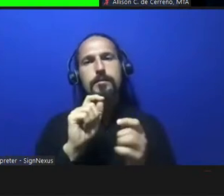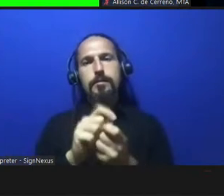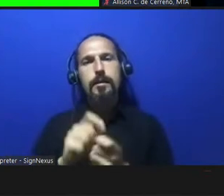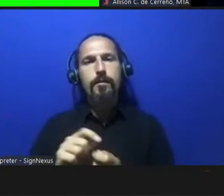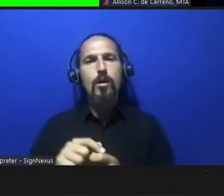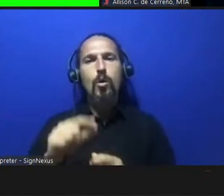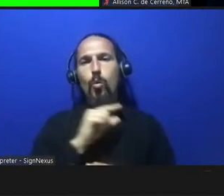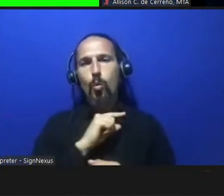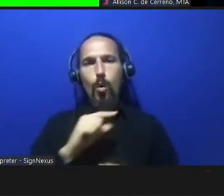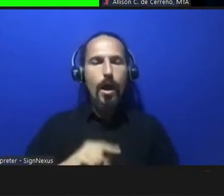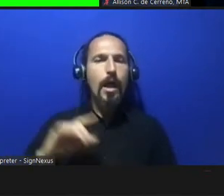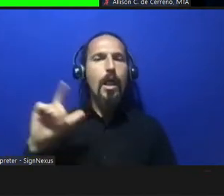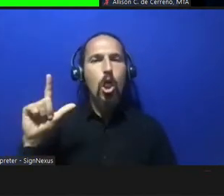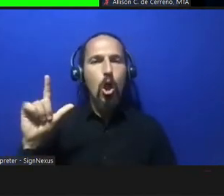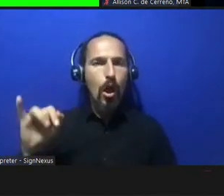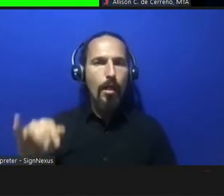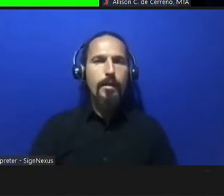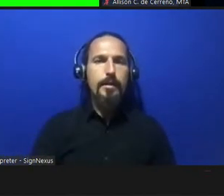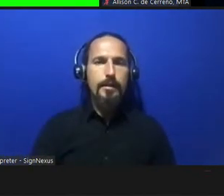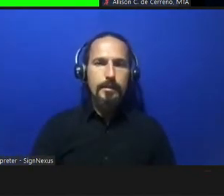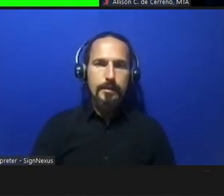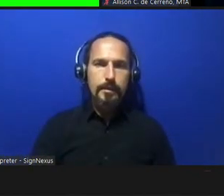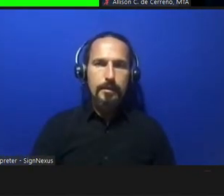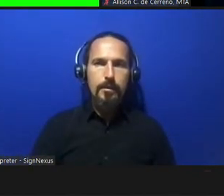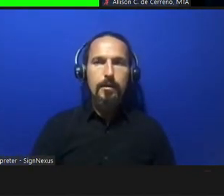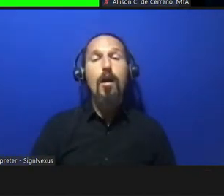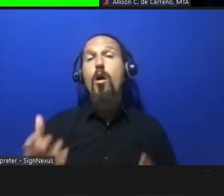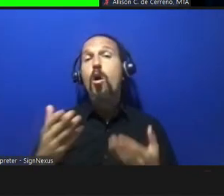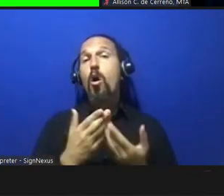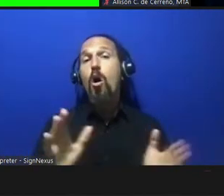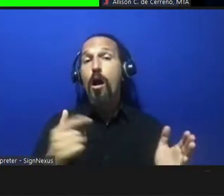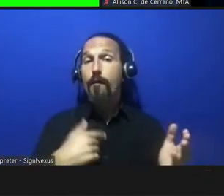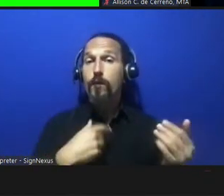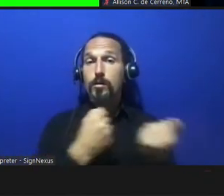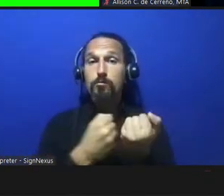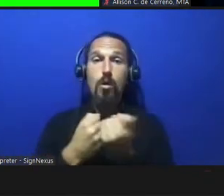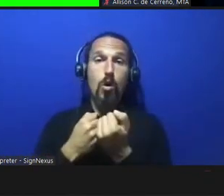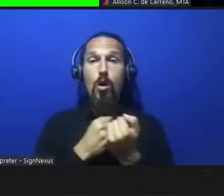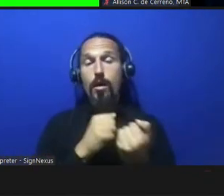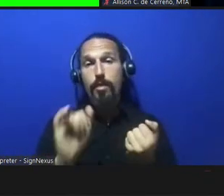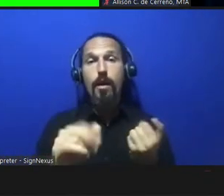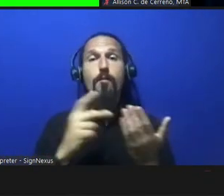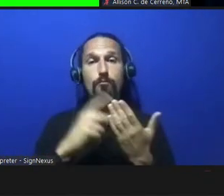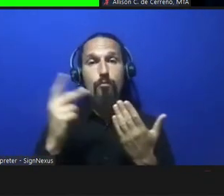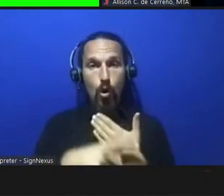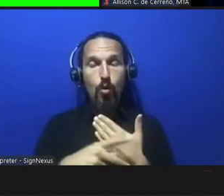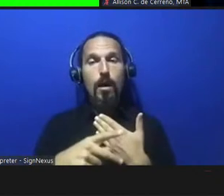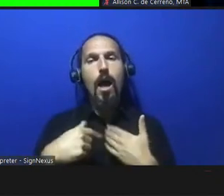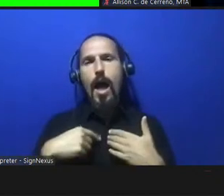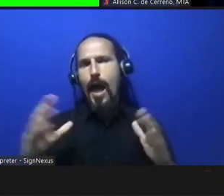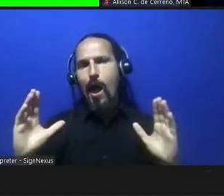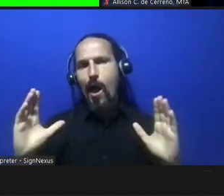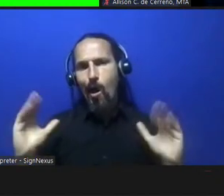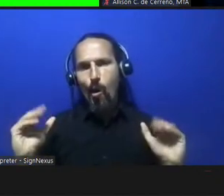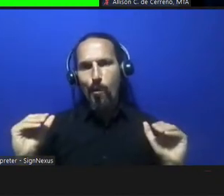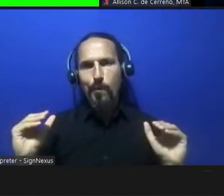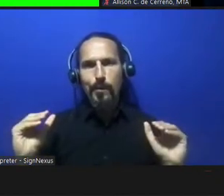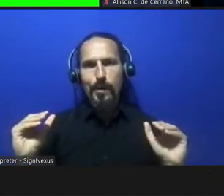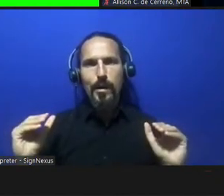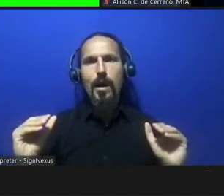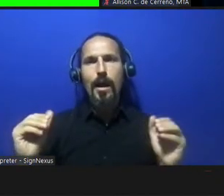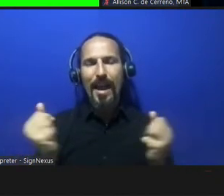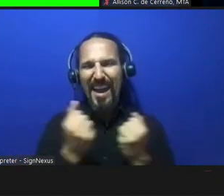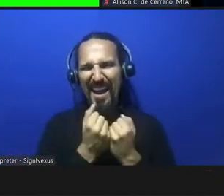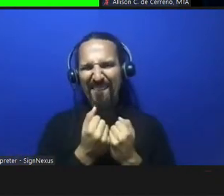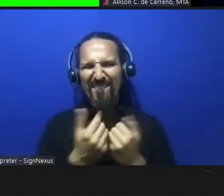and certain parts of long island um overall i do support the program i just hope that everything